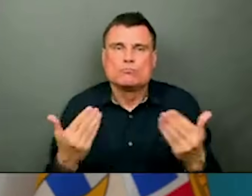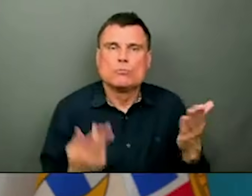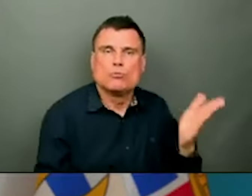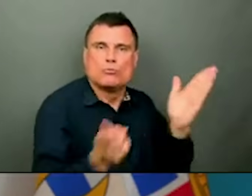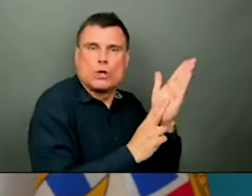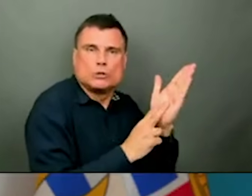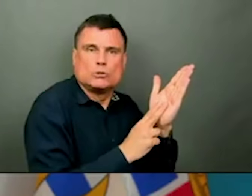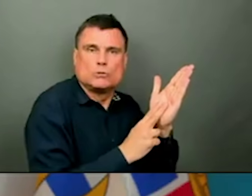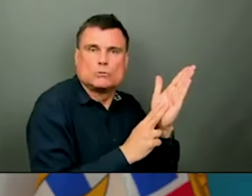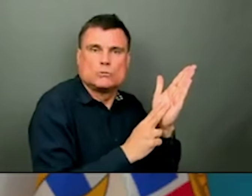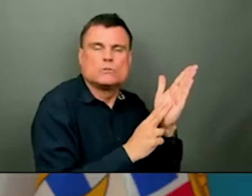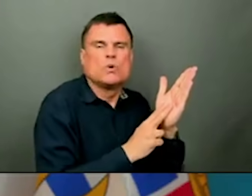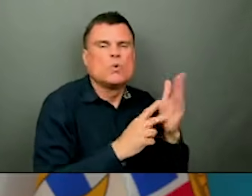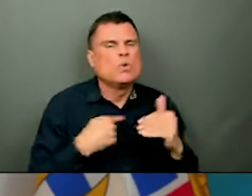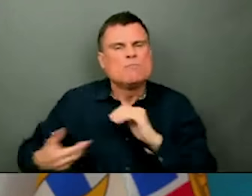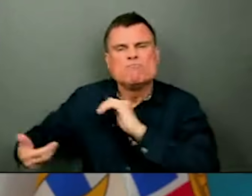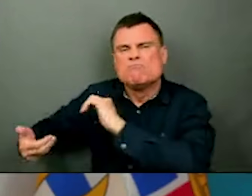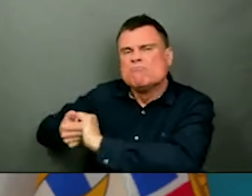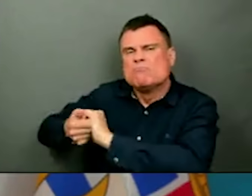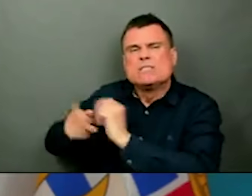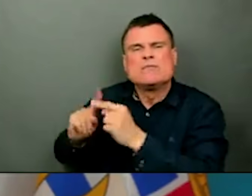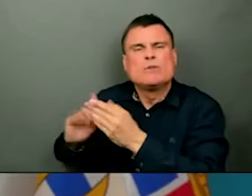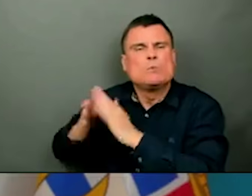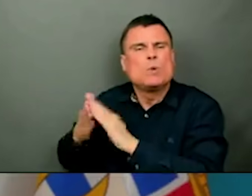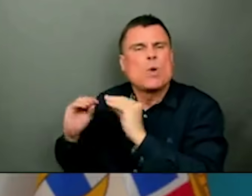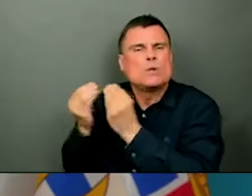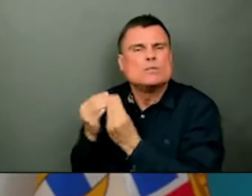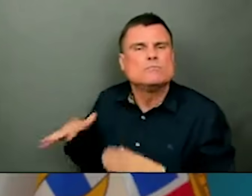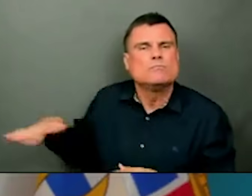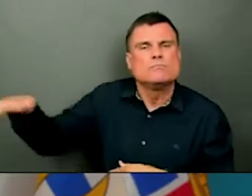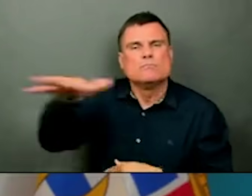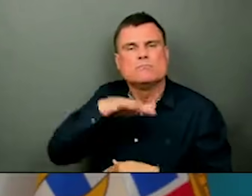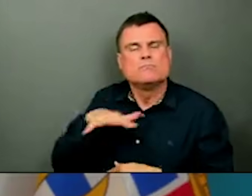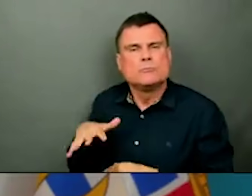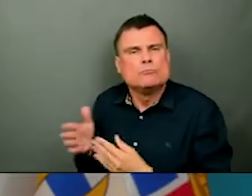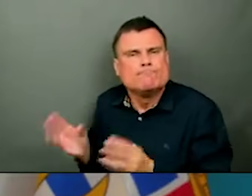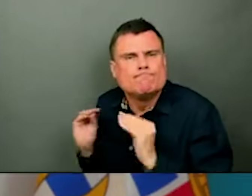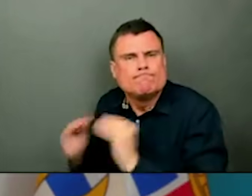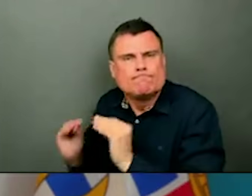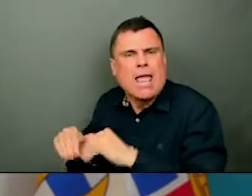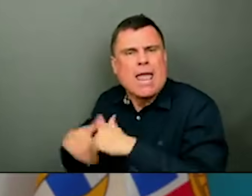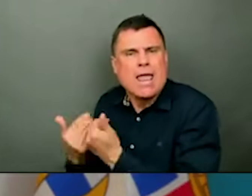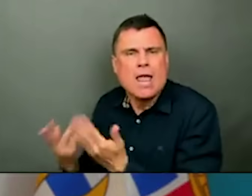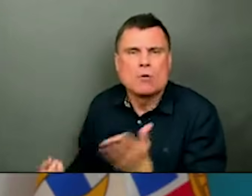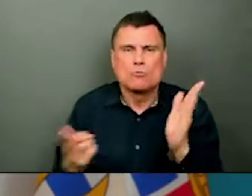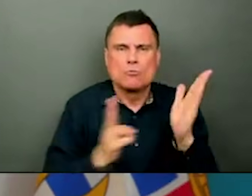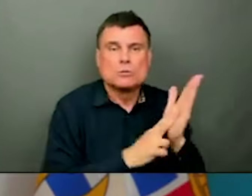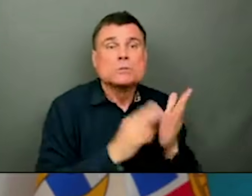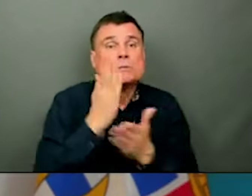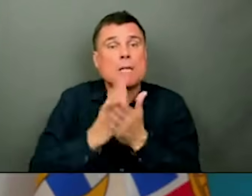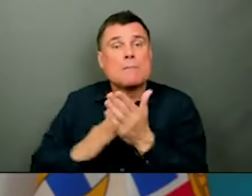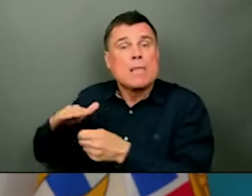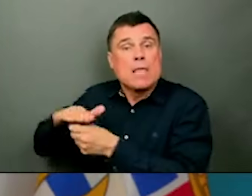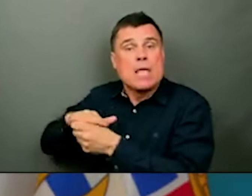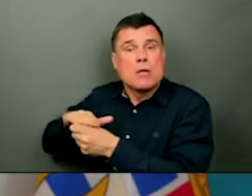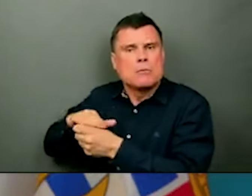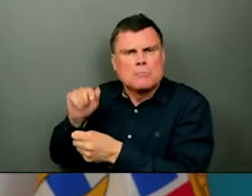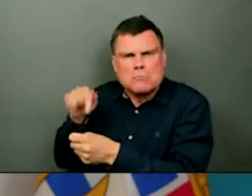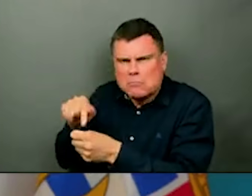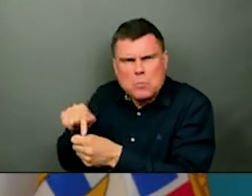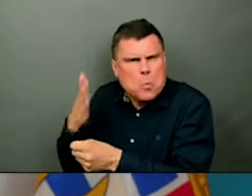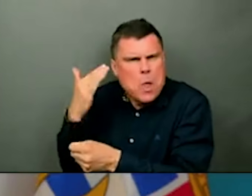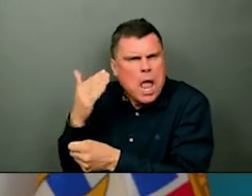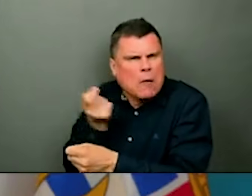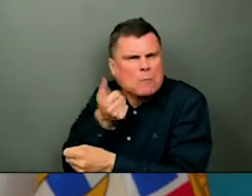community organizations and partners where we're going to outreach into different areas where we're seeing lower registration